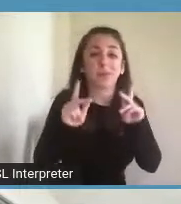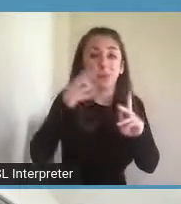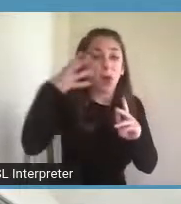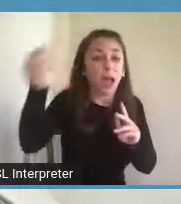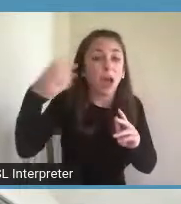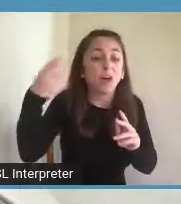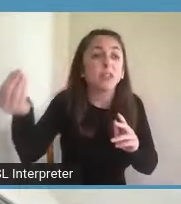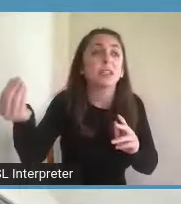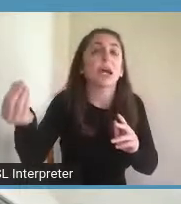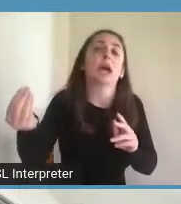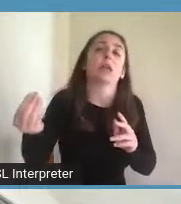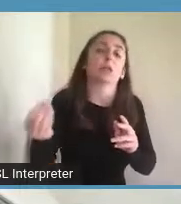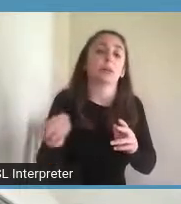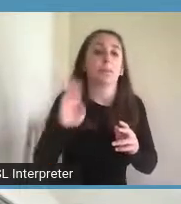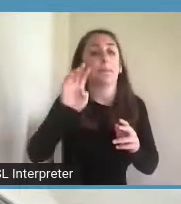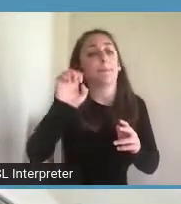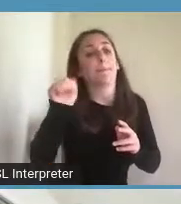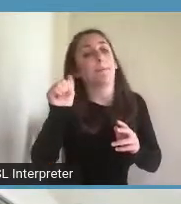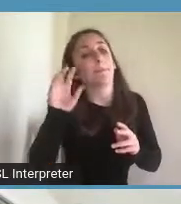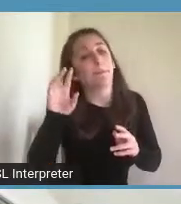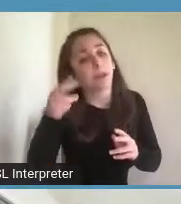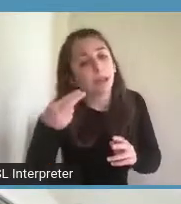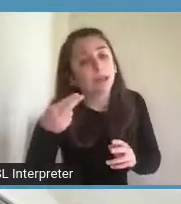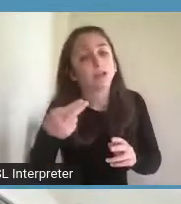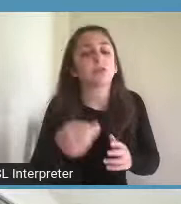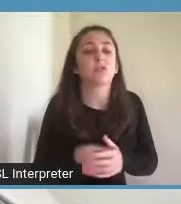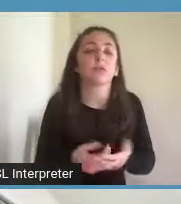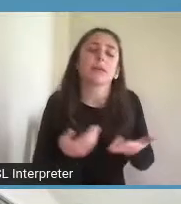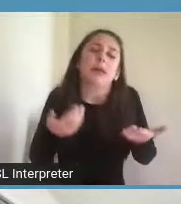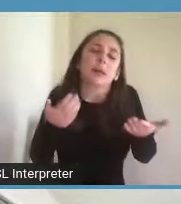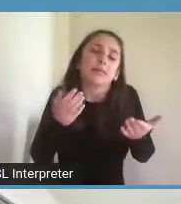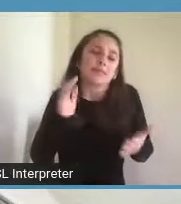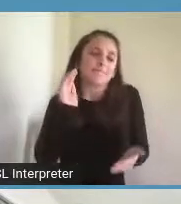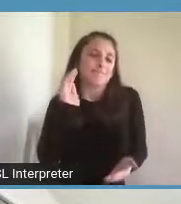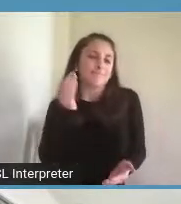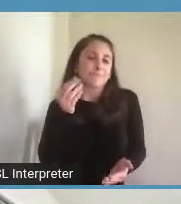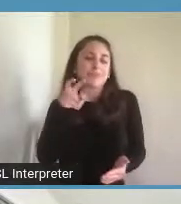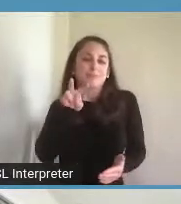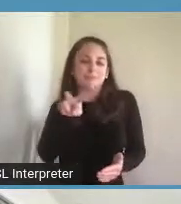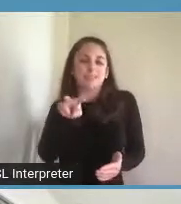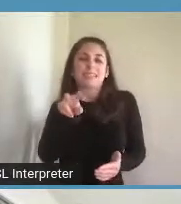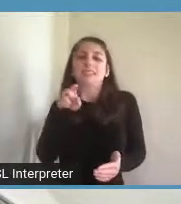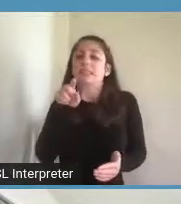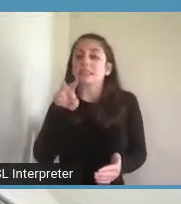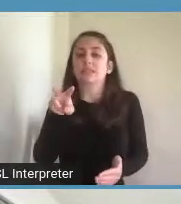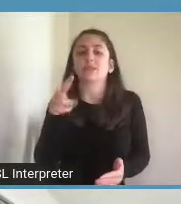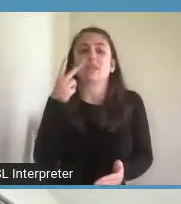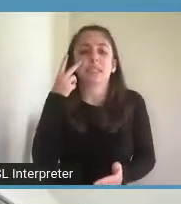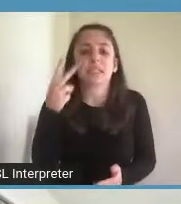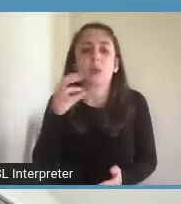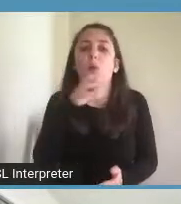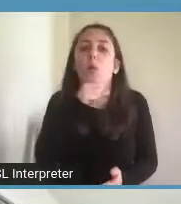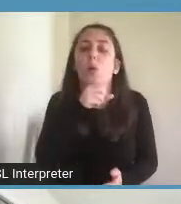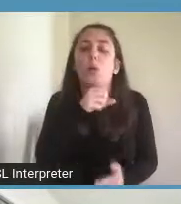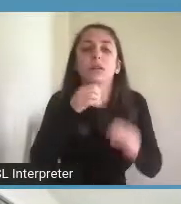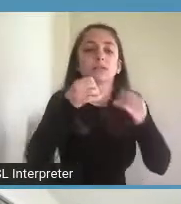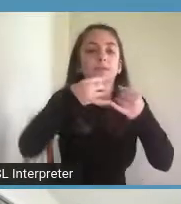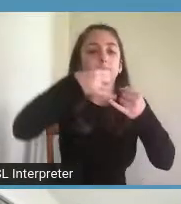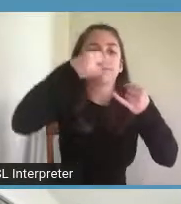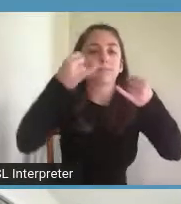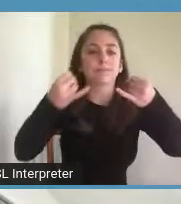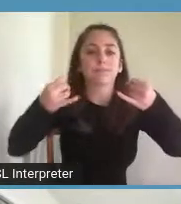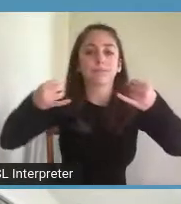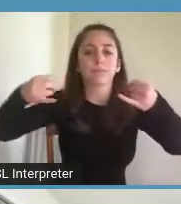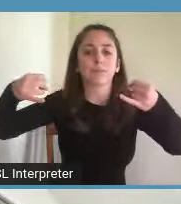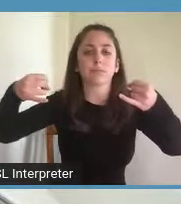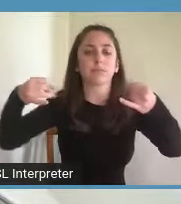beach. And that does seem to be true somewhat. So this orange line here is 2020. And I'll just say our live